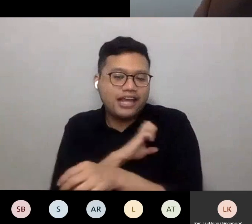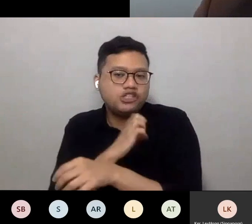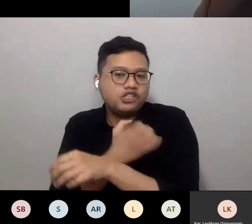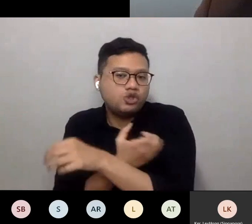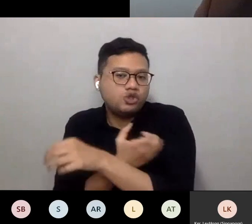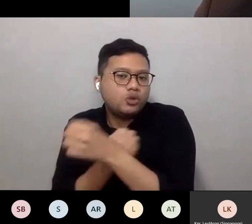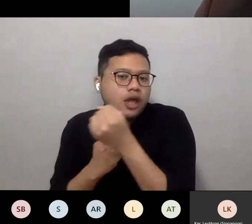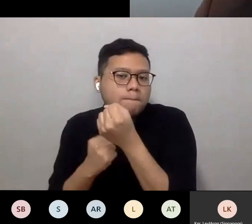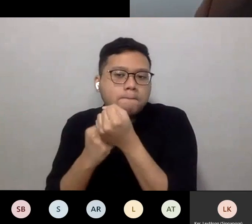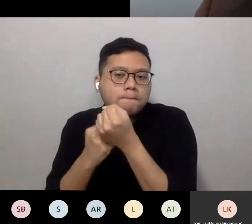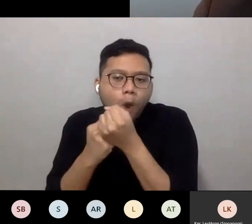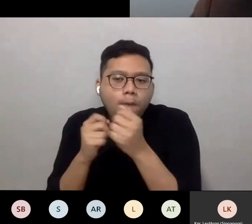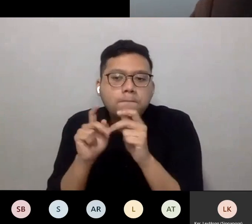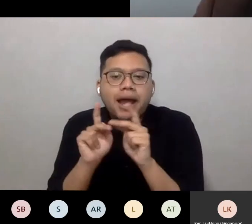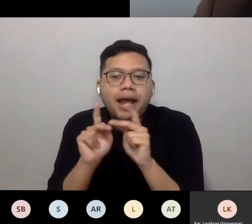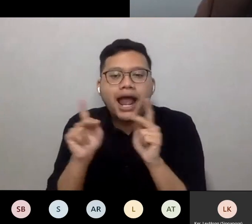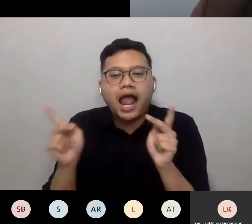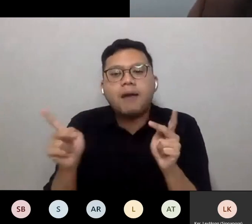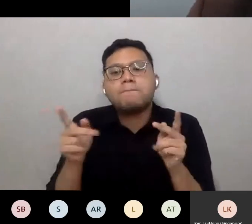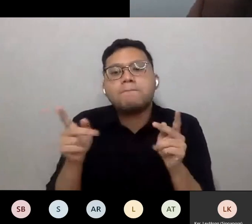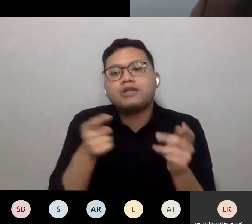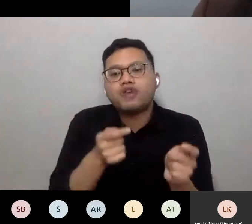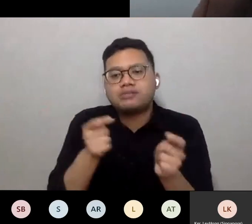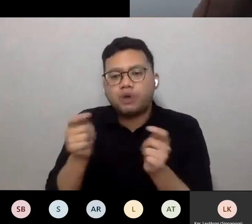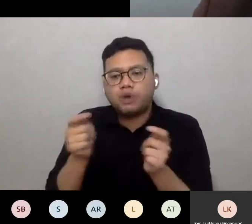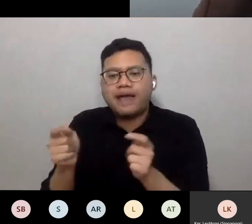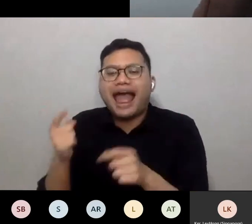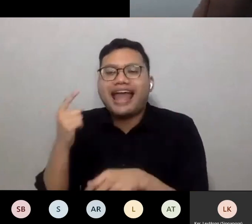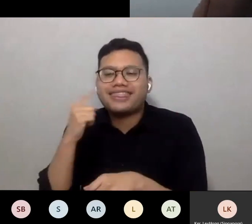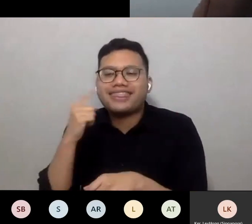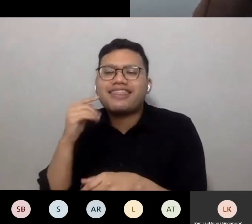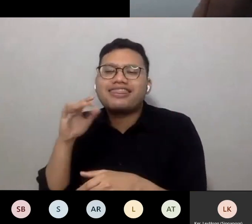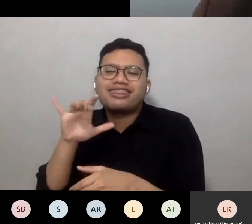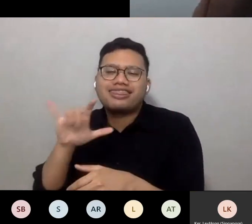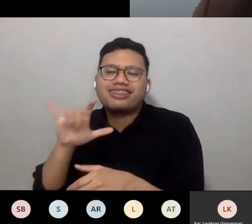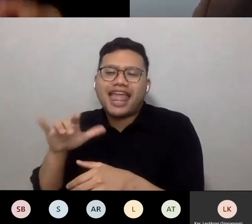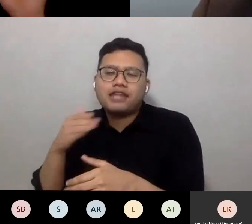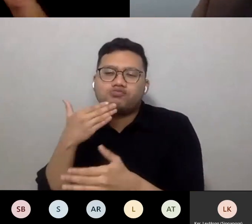I think that's a very good thing. That's what we should be aiming for.